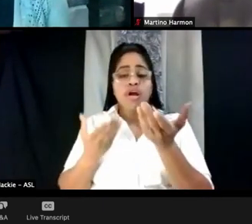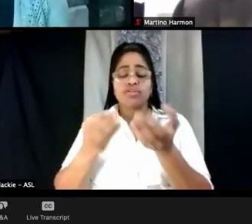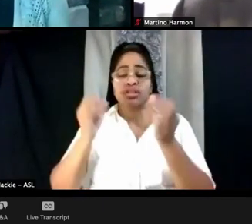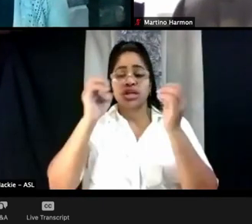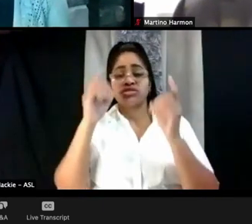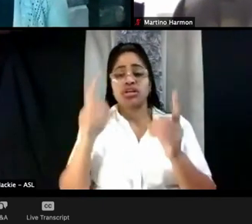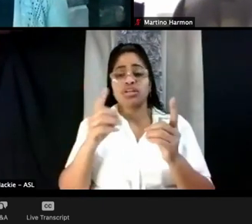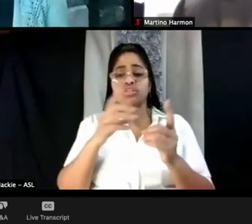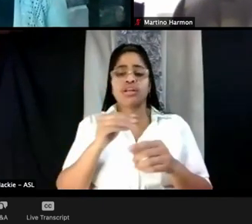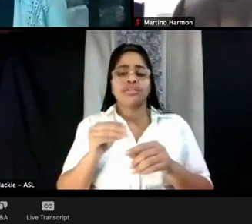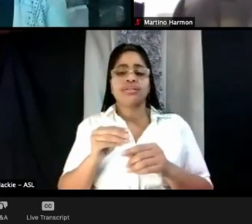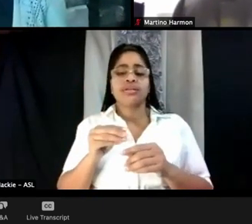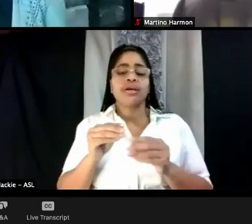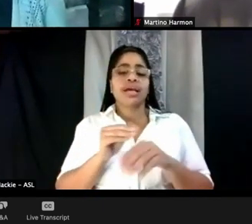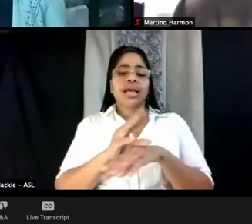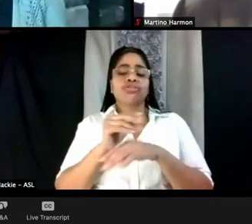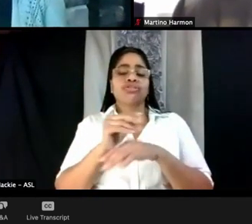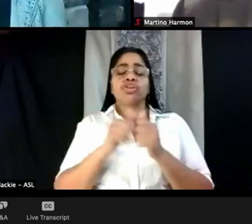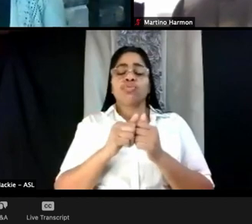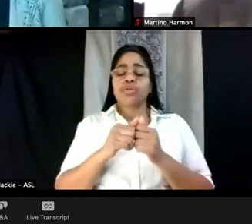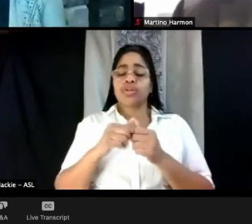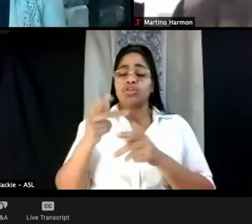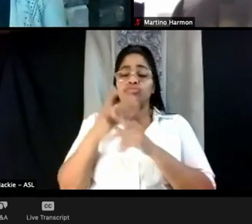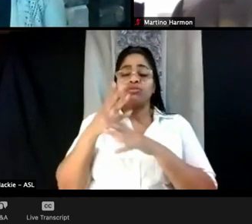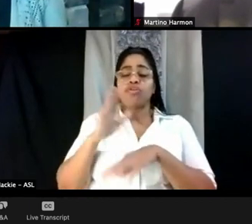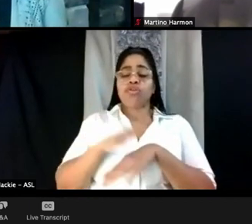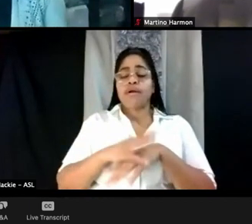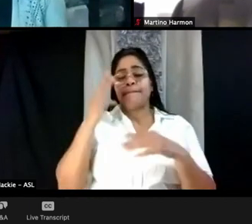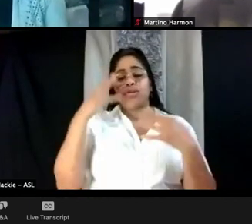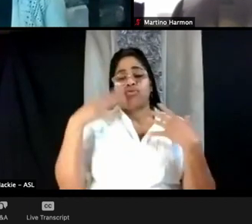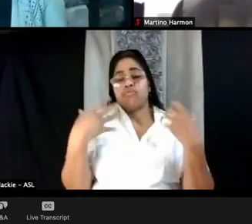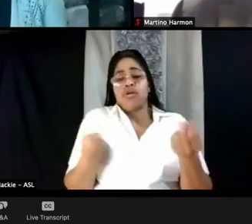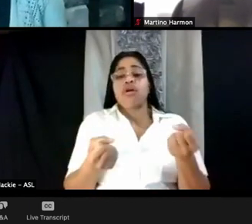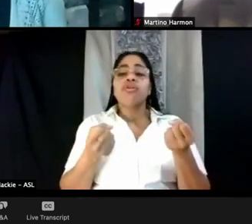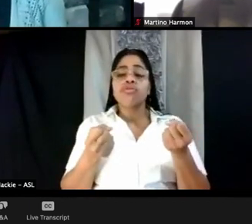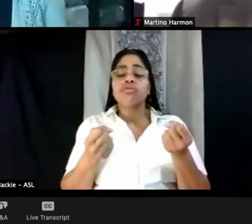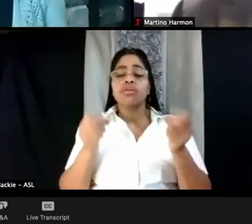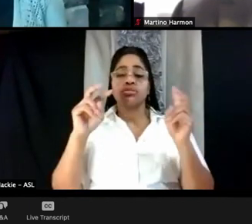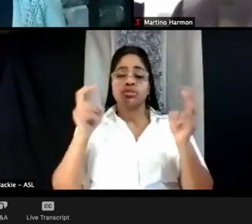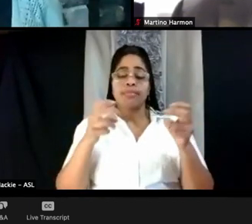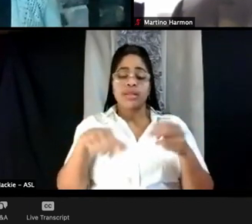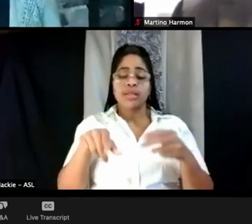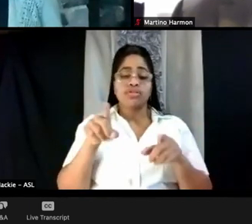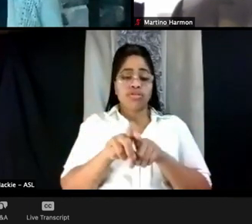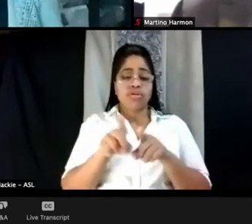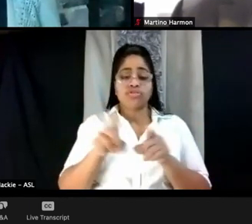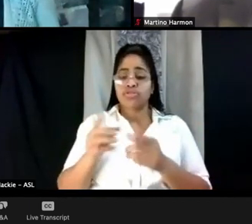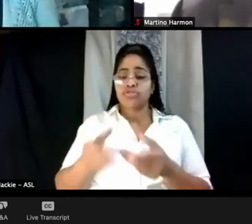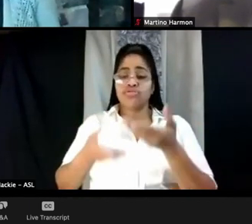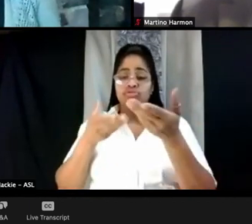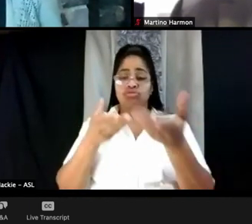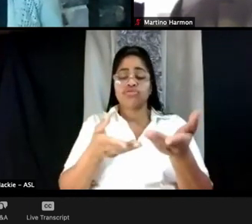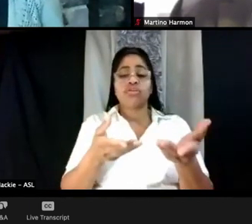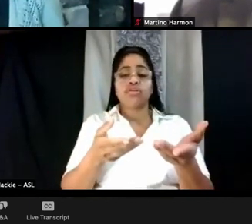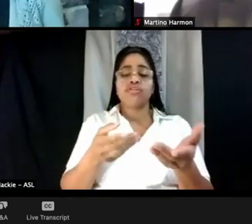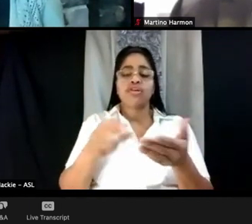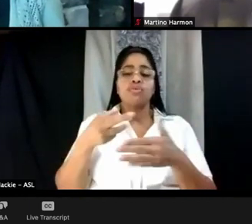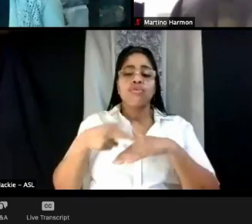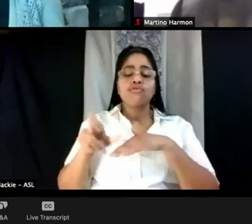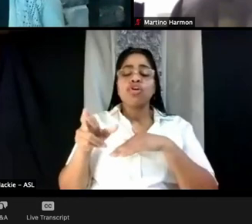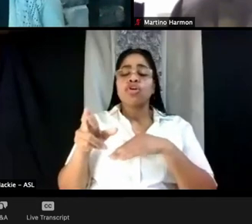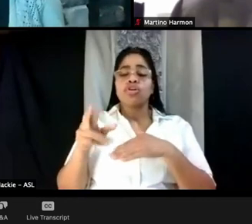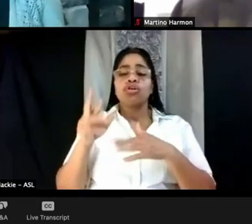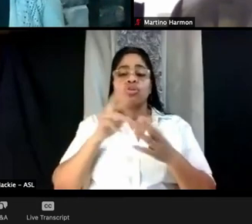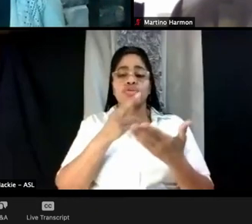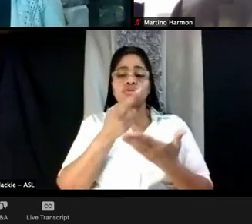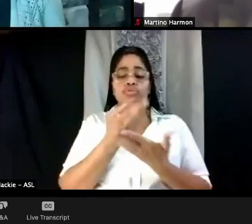and consultation with supervisors on mental health topics. These offices also serve as an information and referral resource. You can contact us